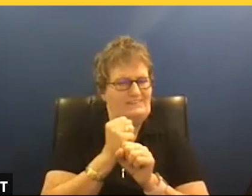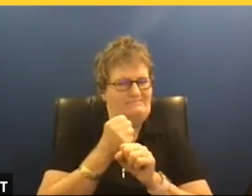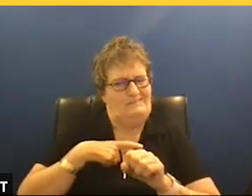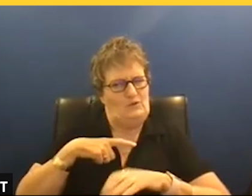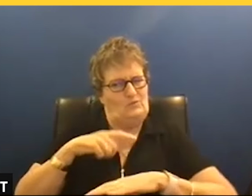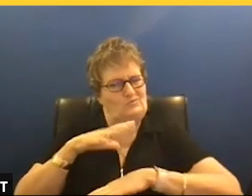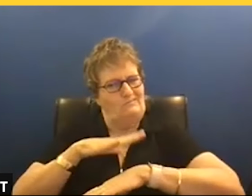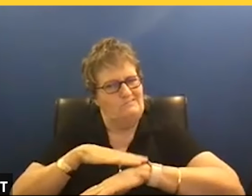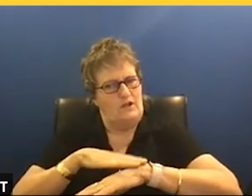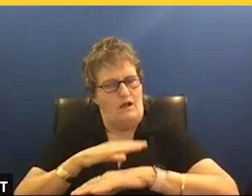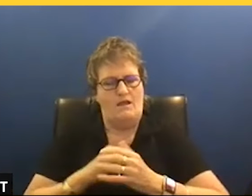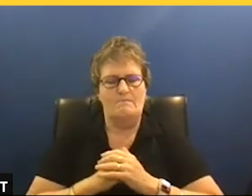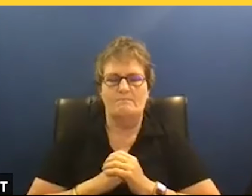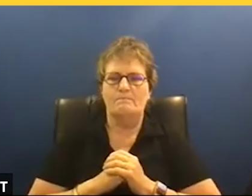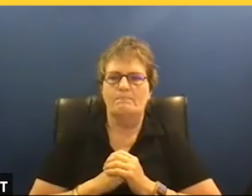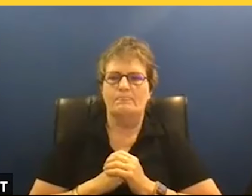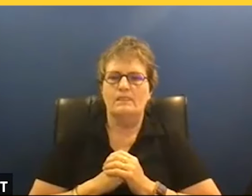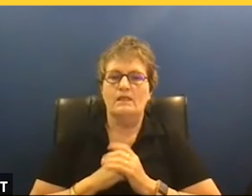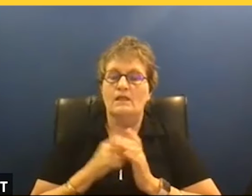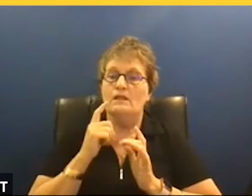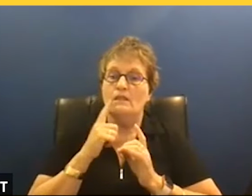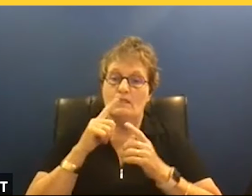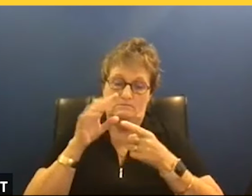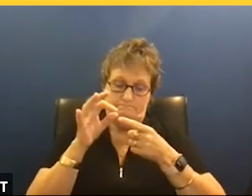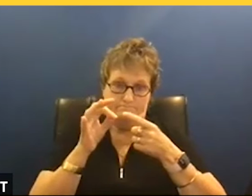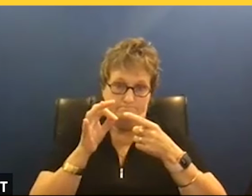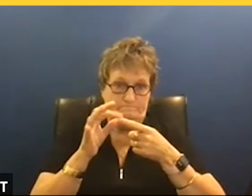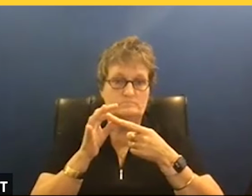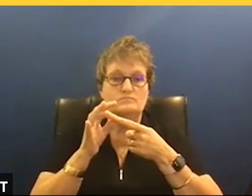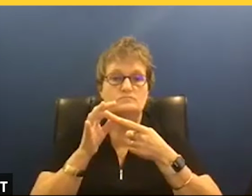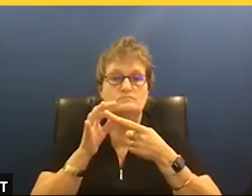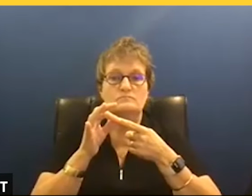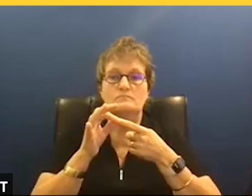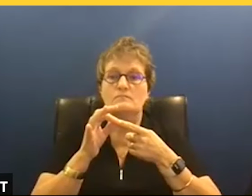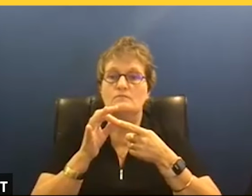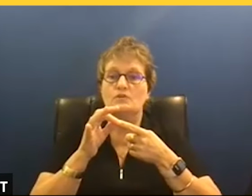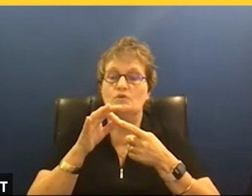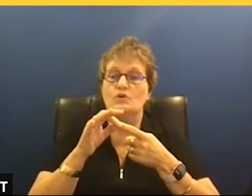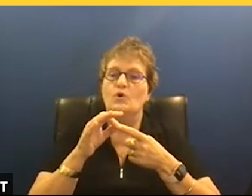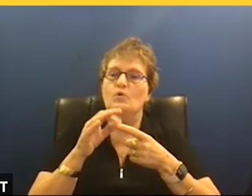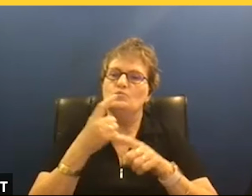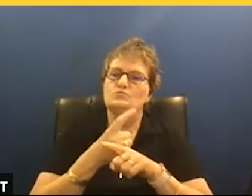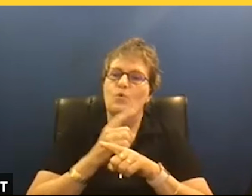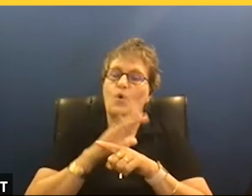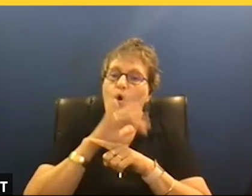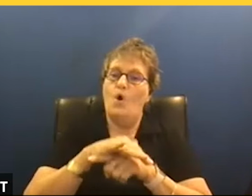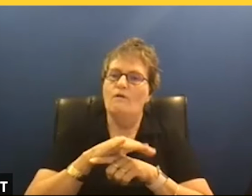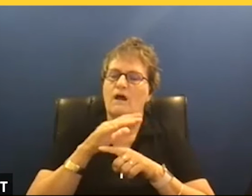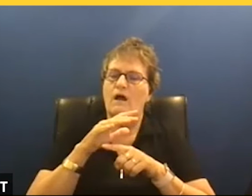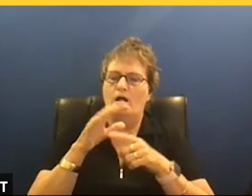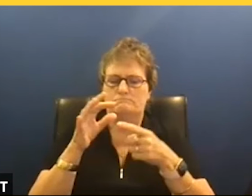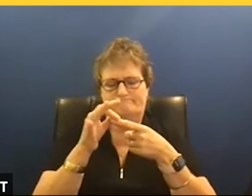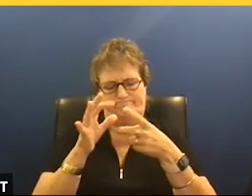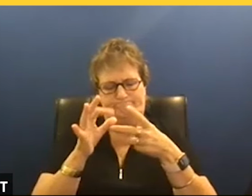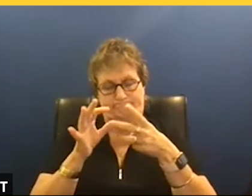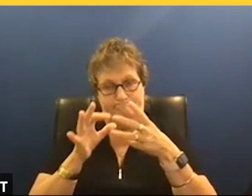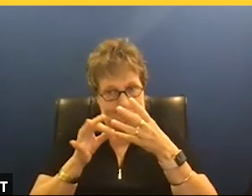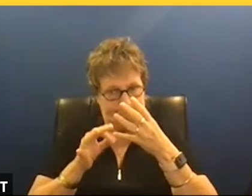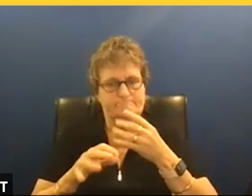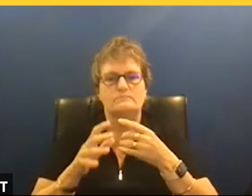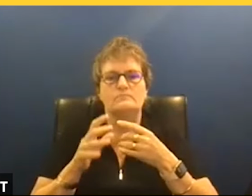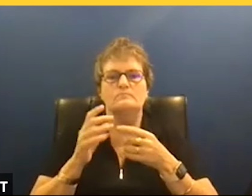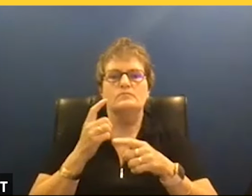discuss these following topics: the student voice, which is so critical to the Diversified Project, talk a